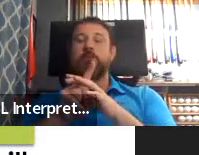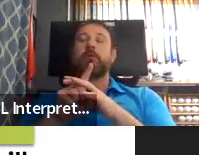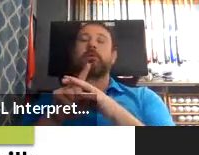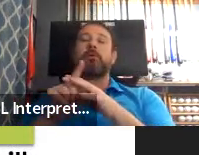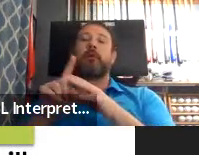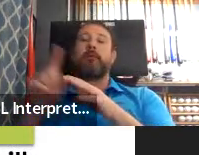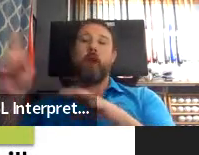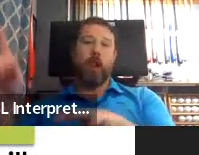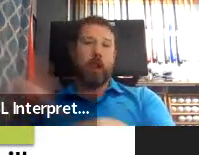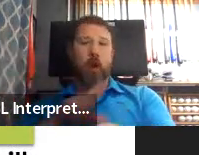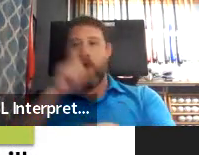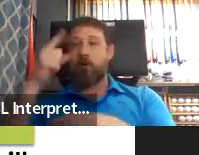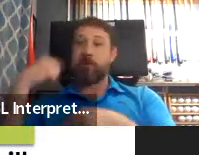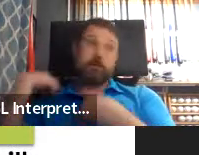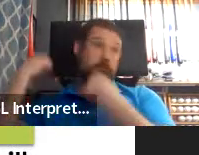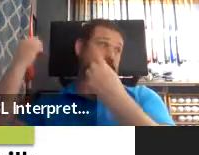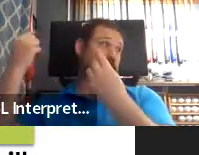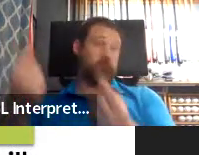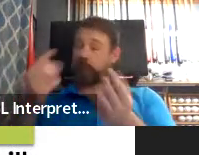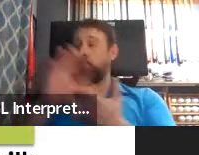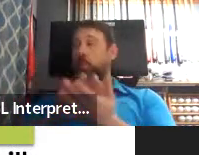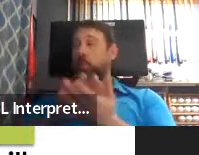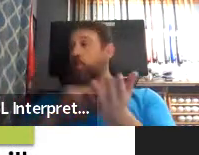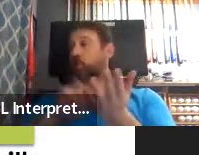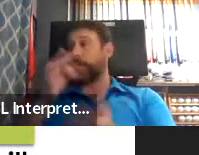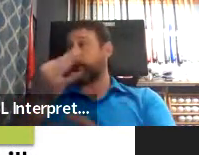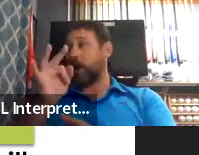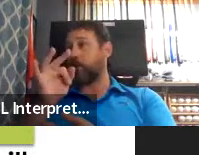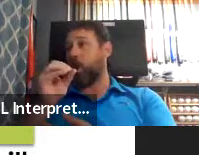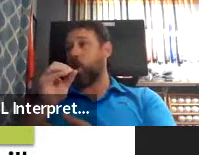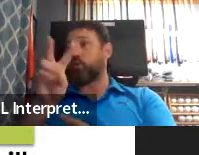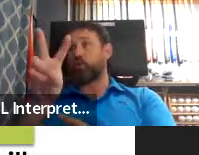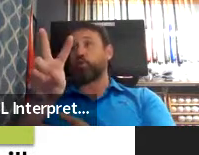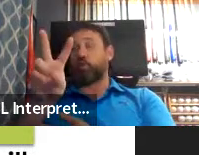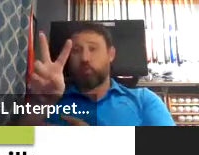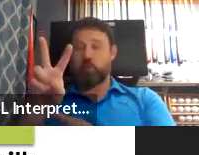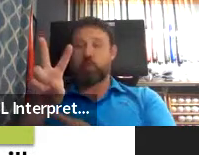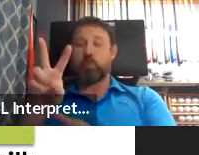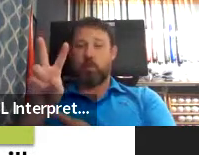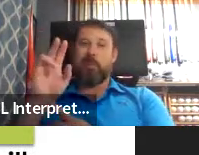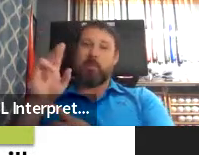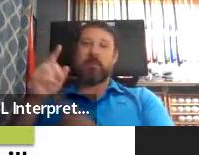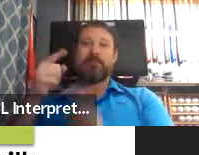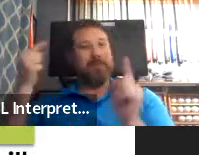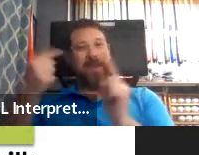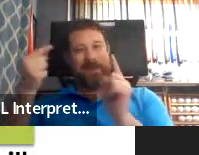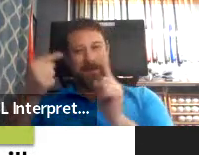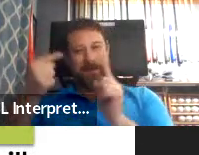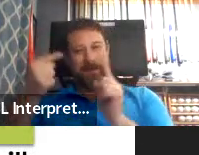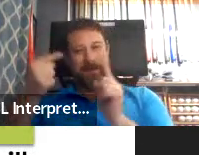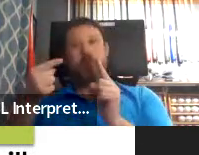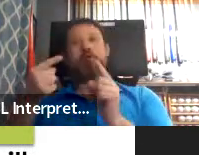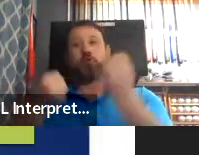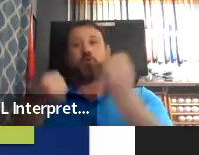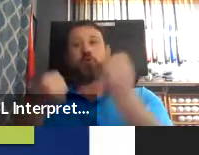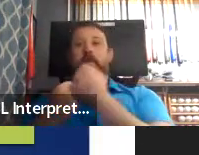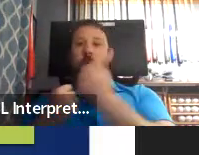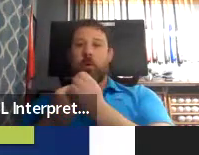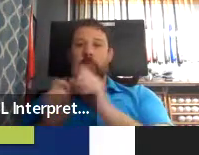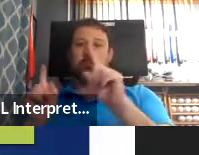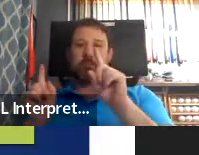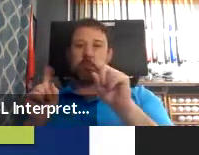very, very long time, since the beginning of school nursing in 1902, that one of the main reasons we have school nurses is to support